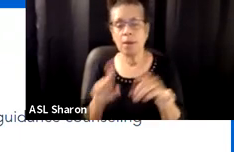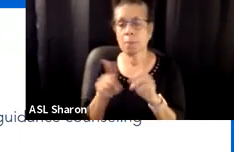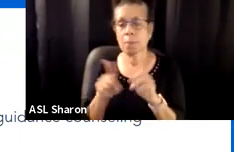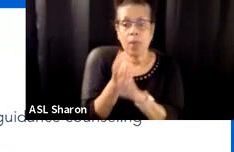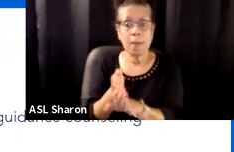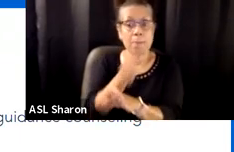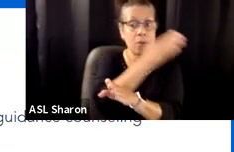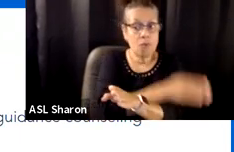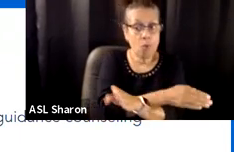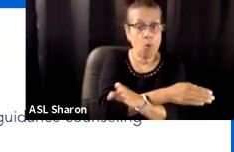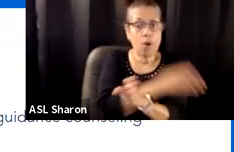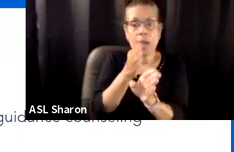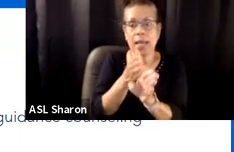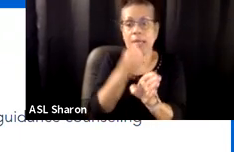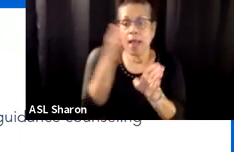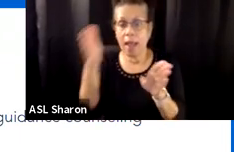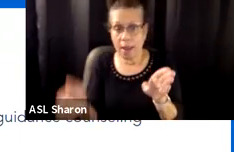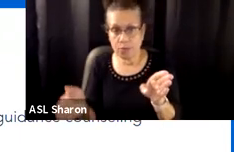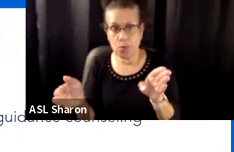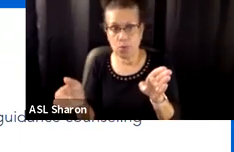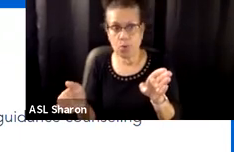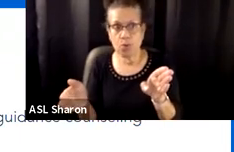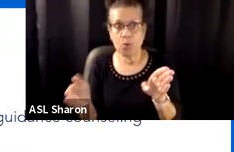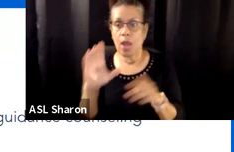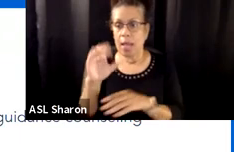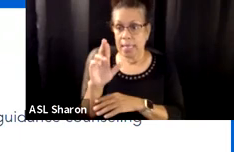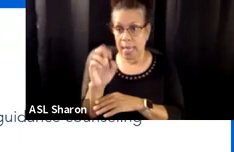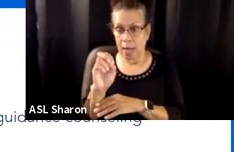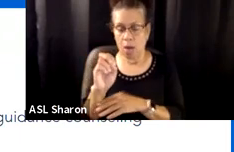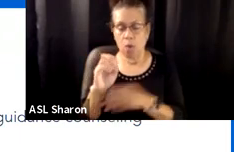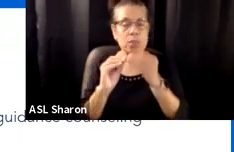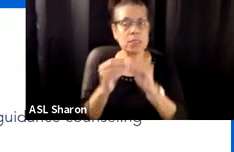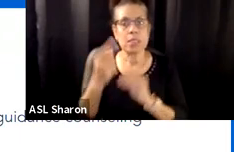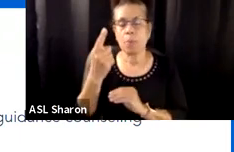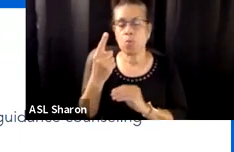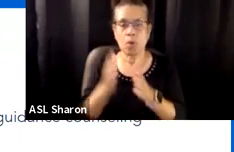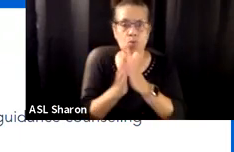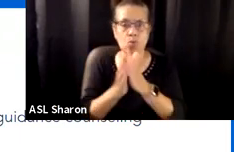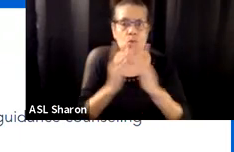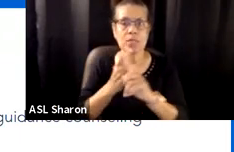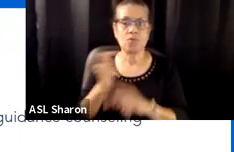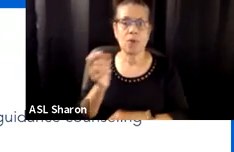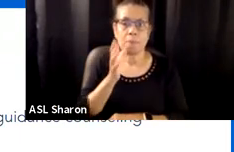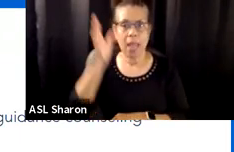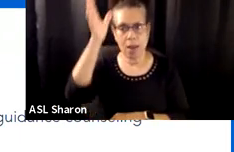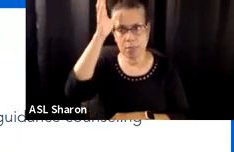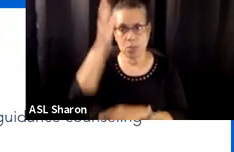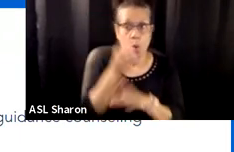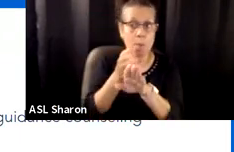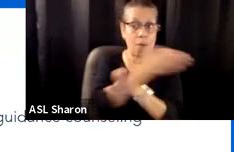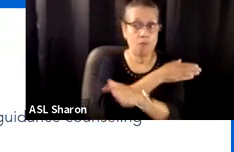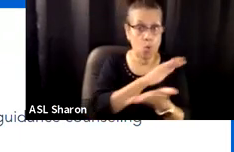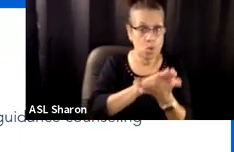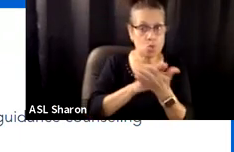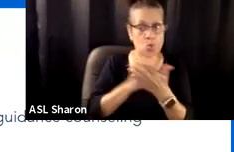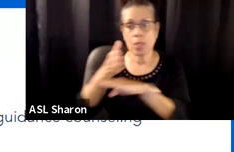care was one of the top requests from our parents expanding libraries